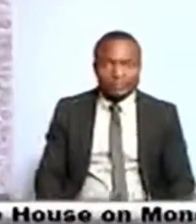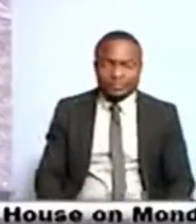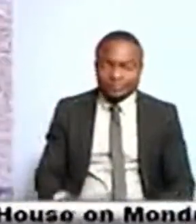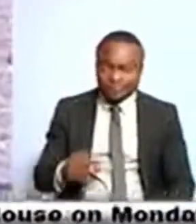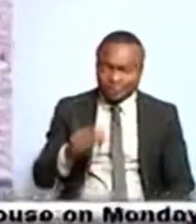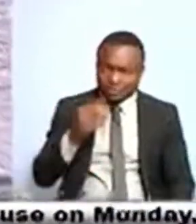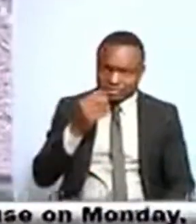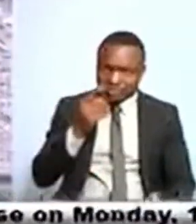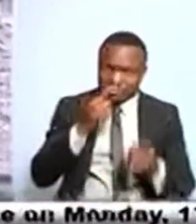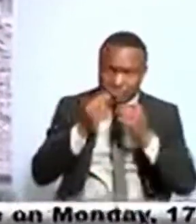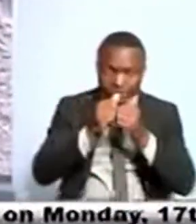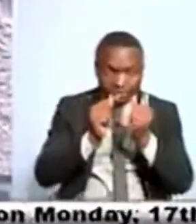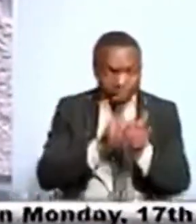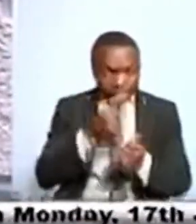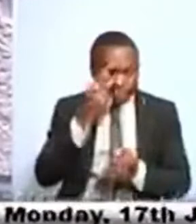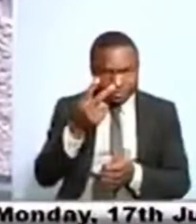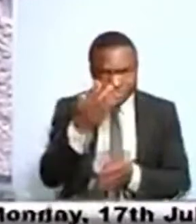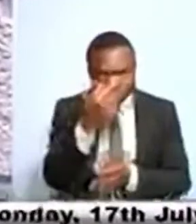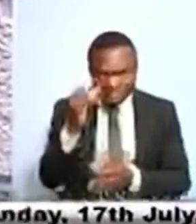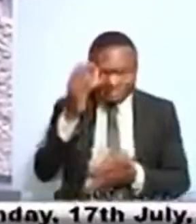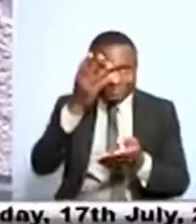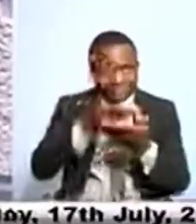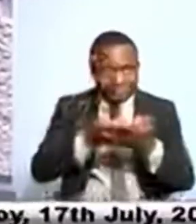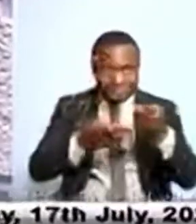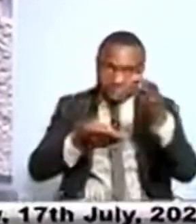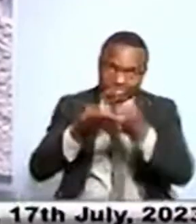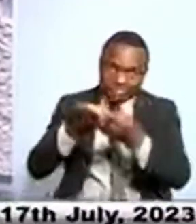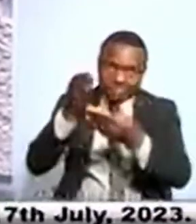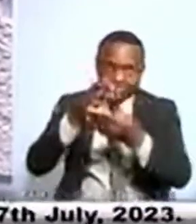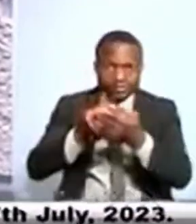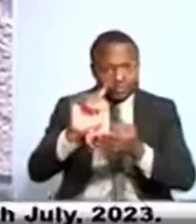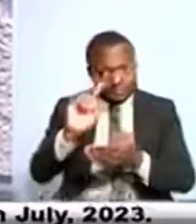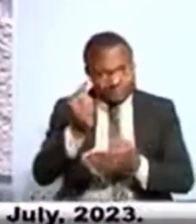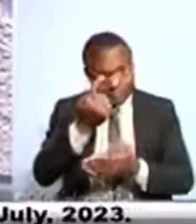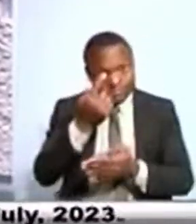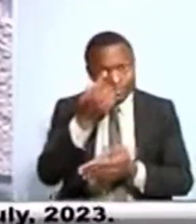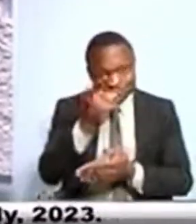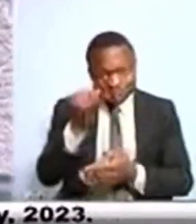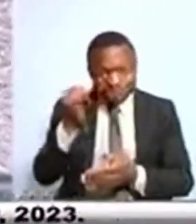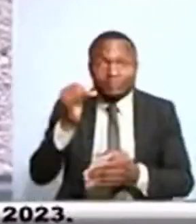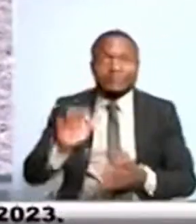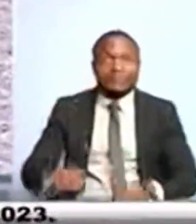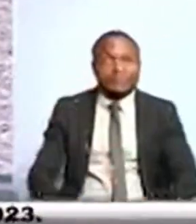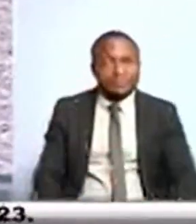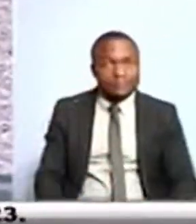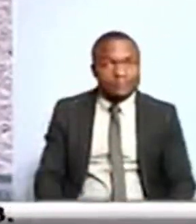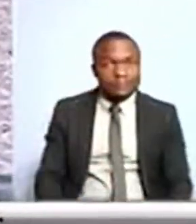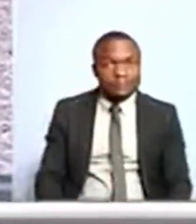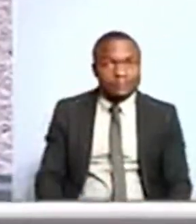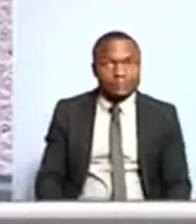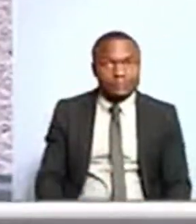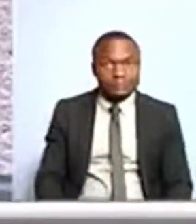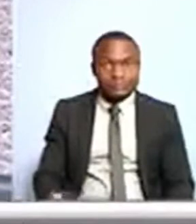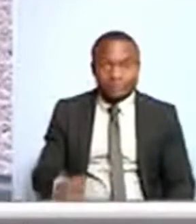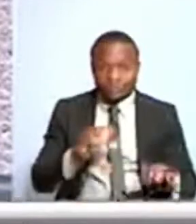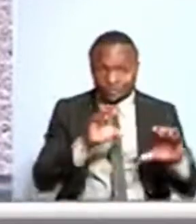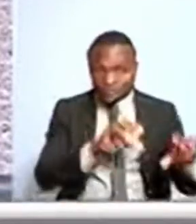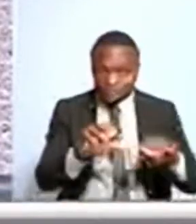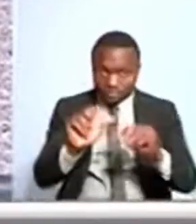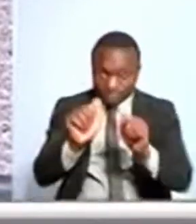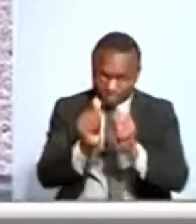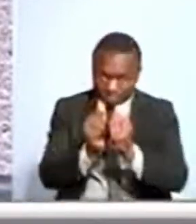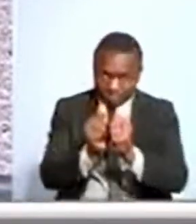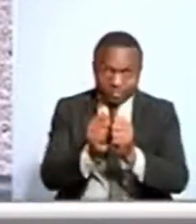issues to contribute. The first issue has to do, Madam Speaker, with